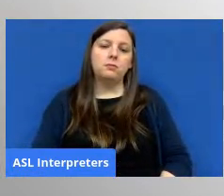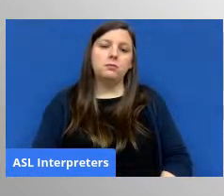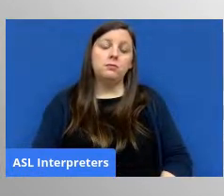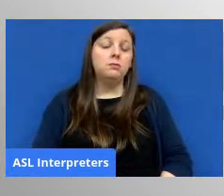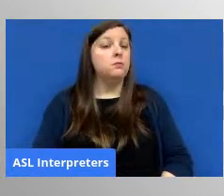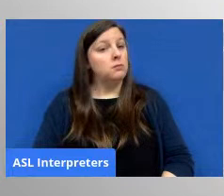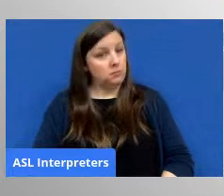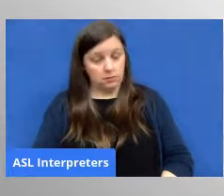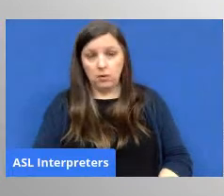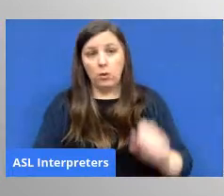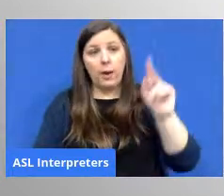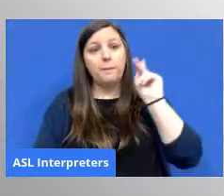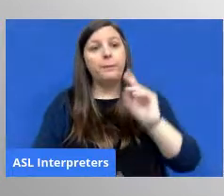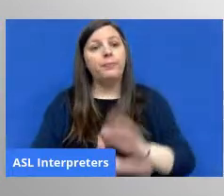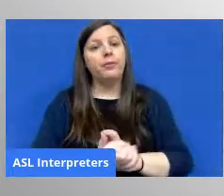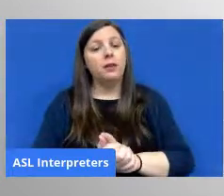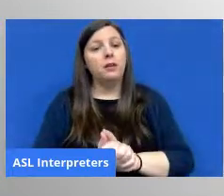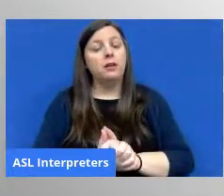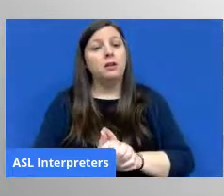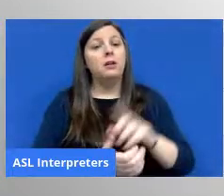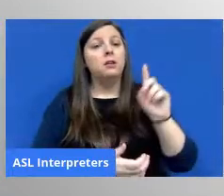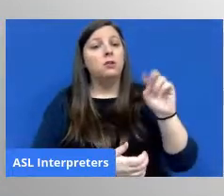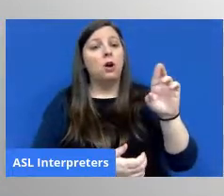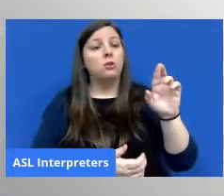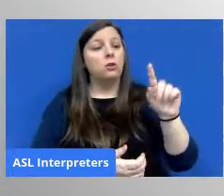Okay. Dr. Thomas,